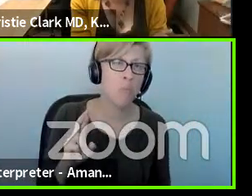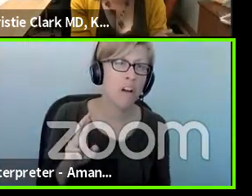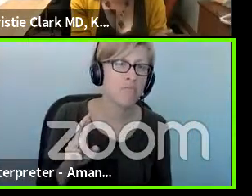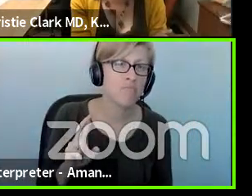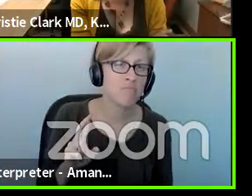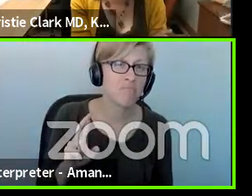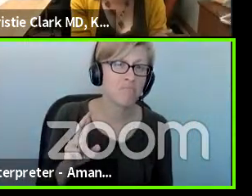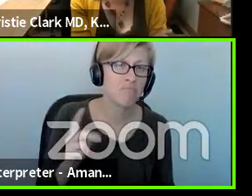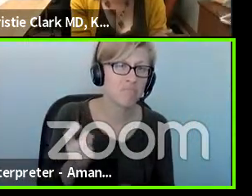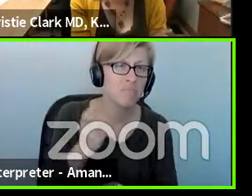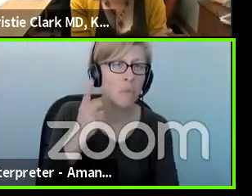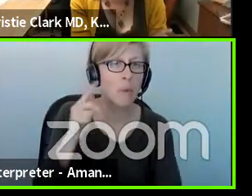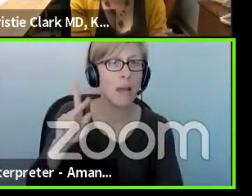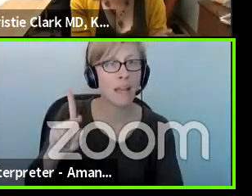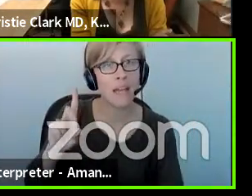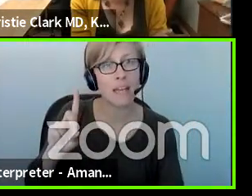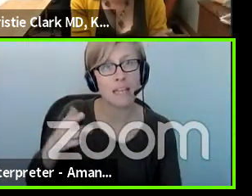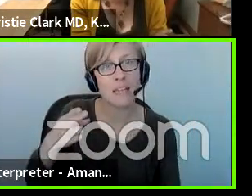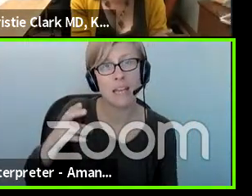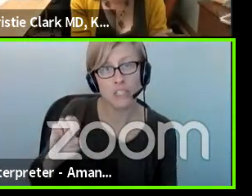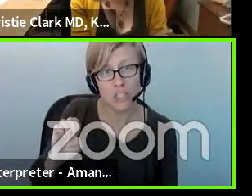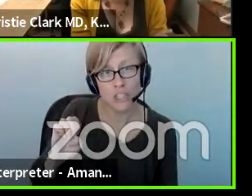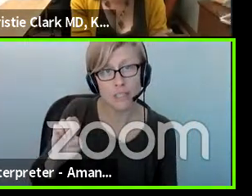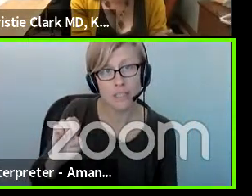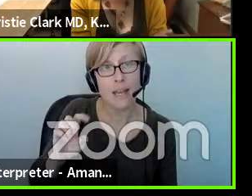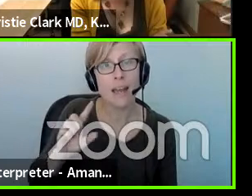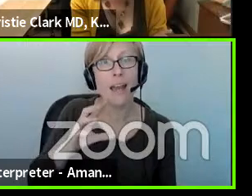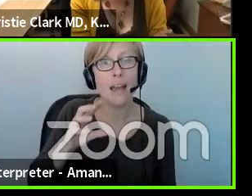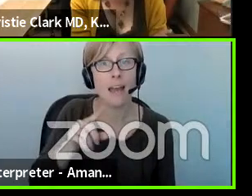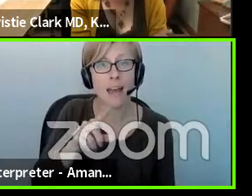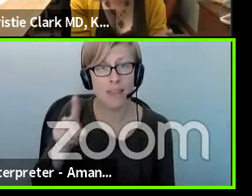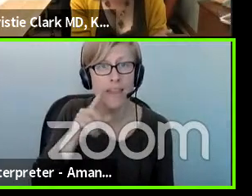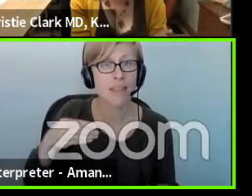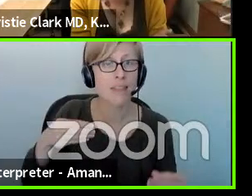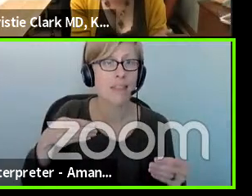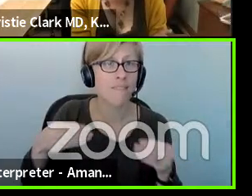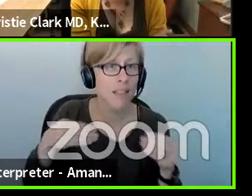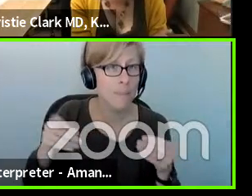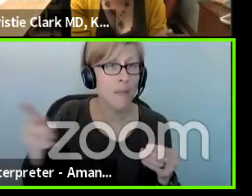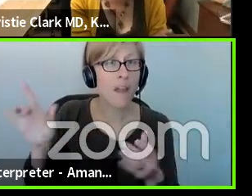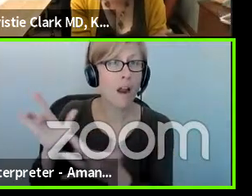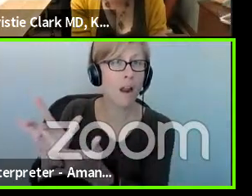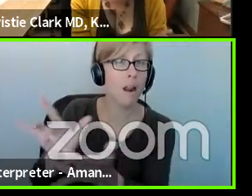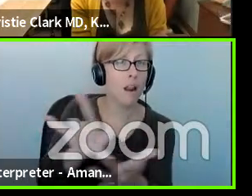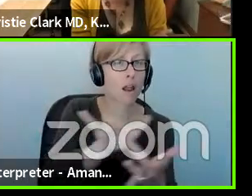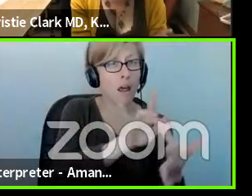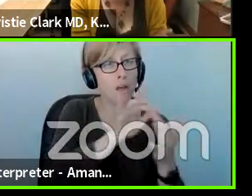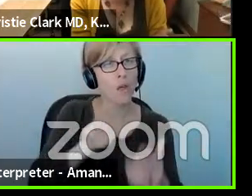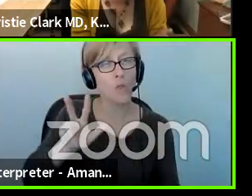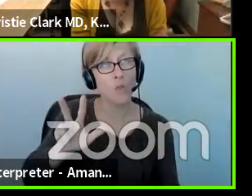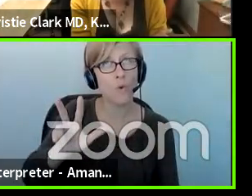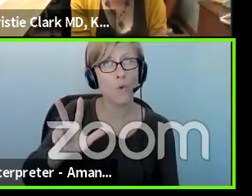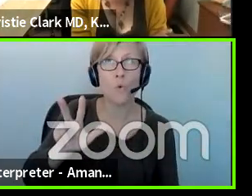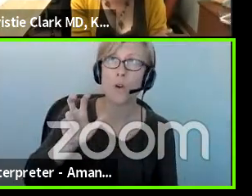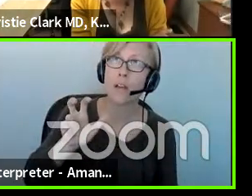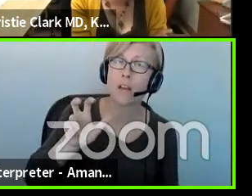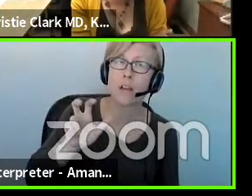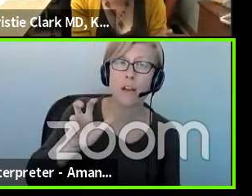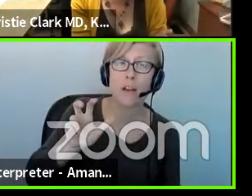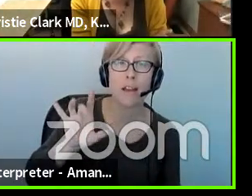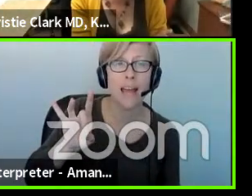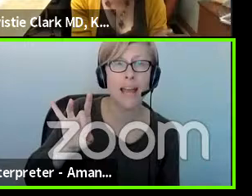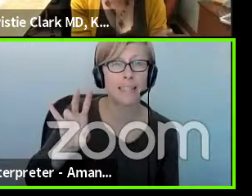to KDHE and the flexibility that they've reached out to 307 units, 286 public,